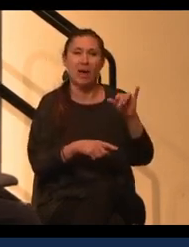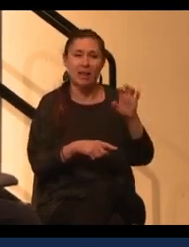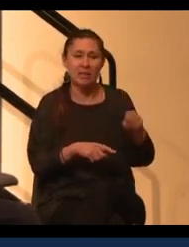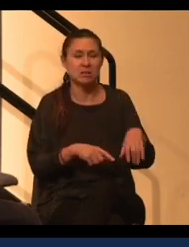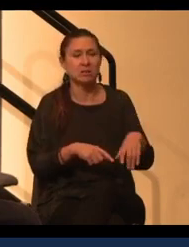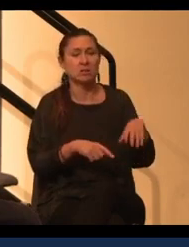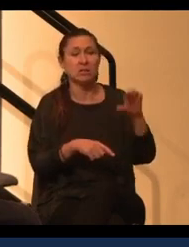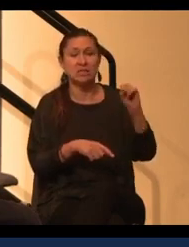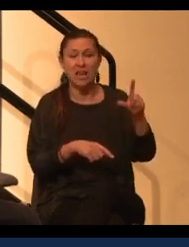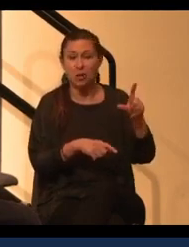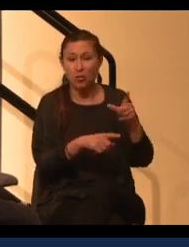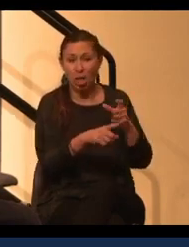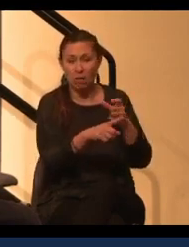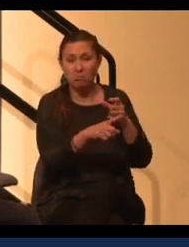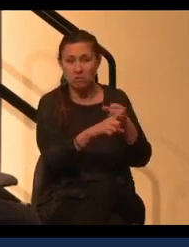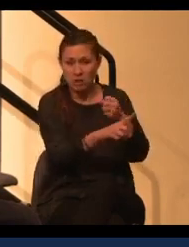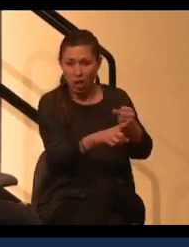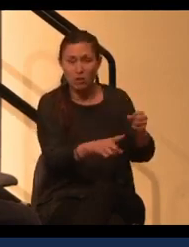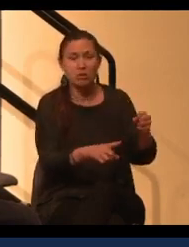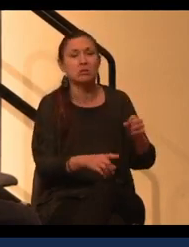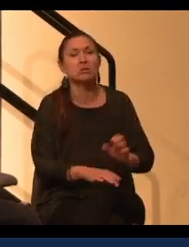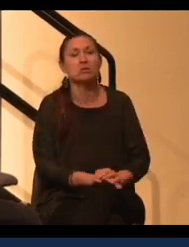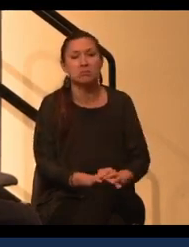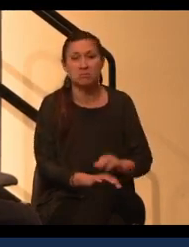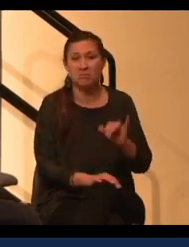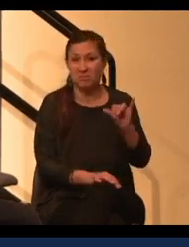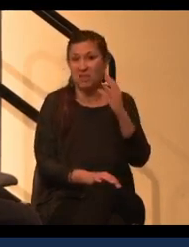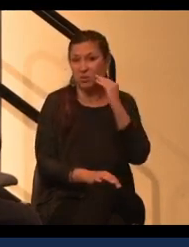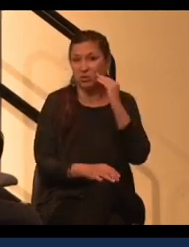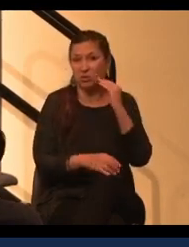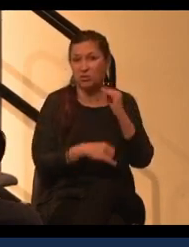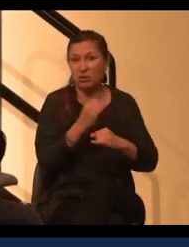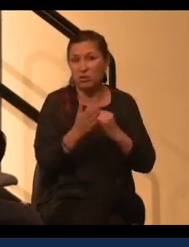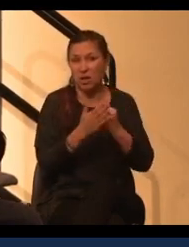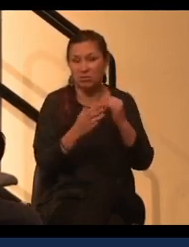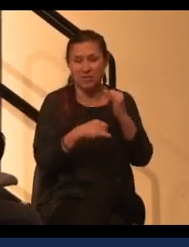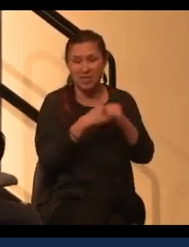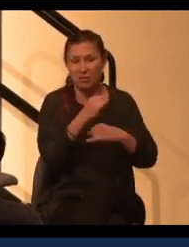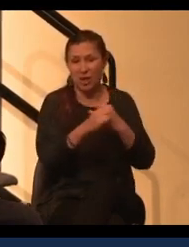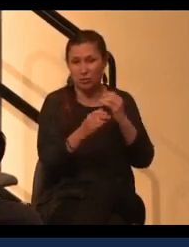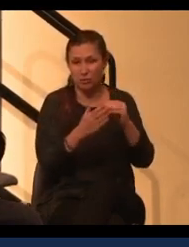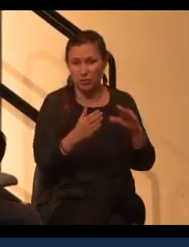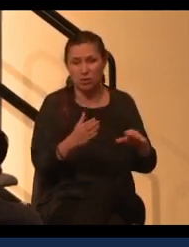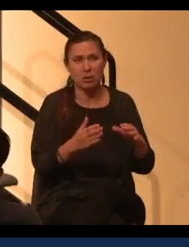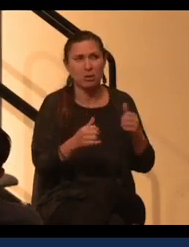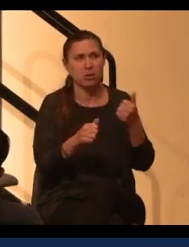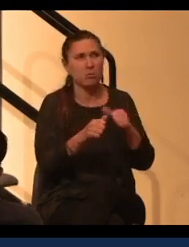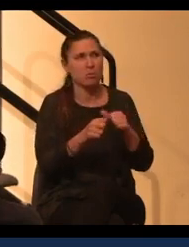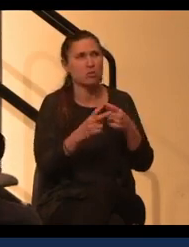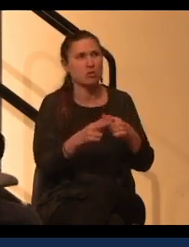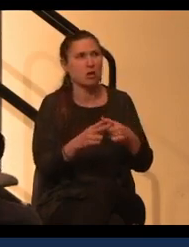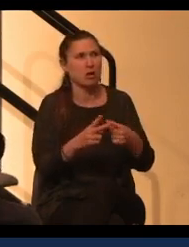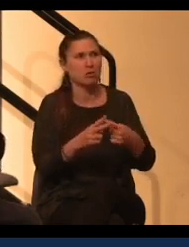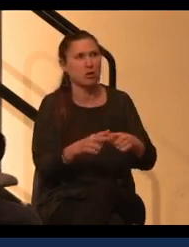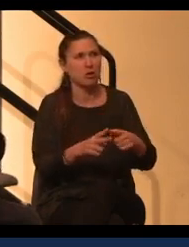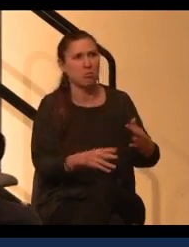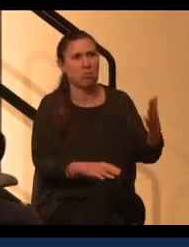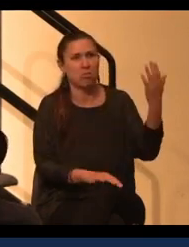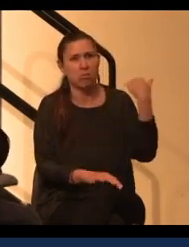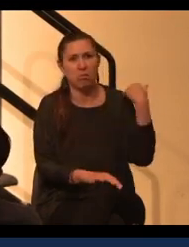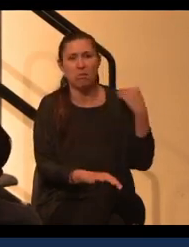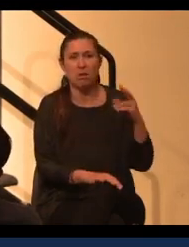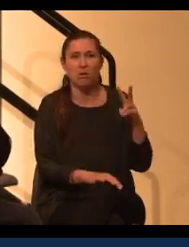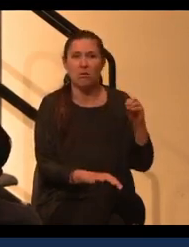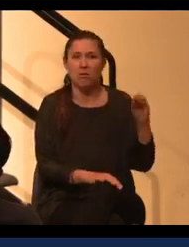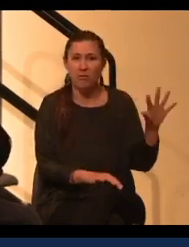of many international students' experience. I will say, though, when I did this, I started doing this work back in like 2005,